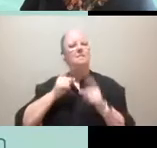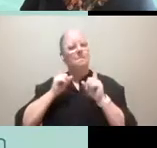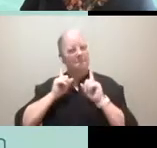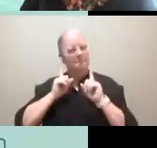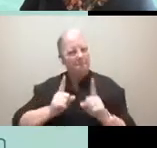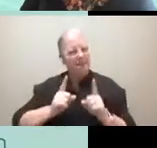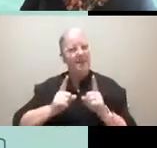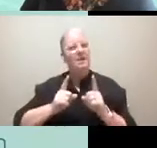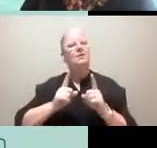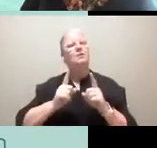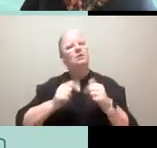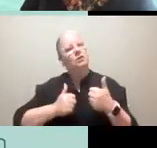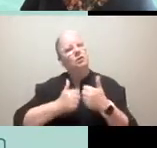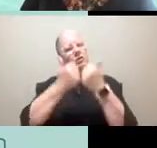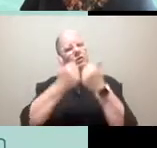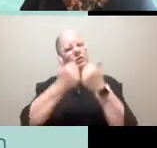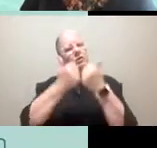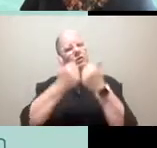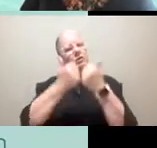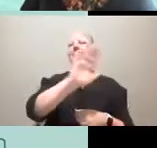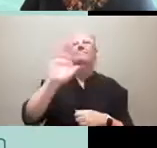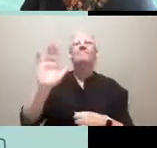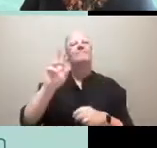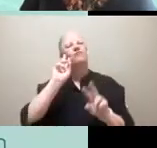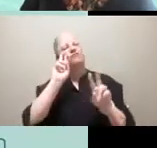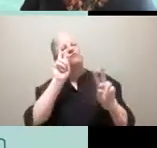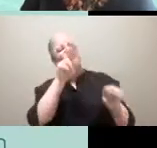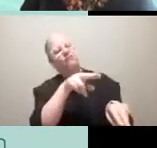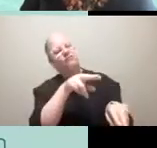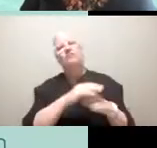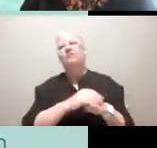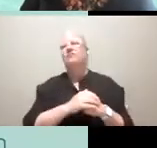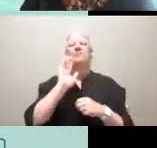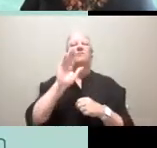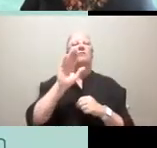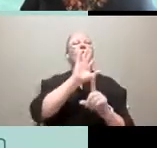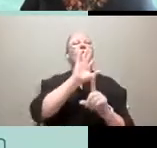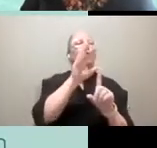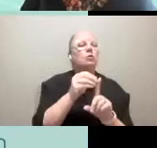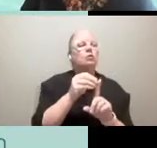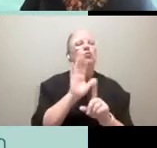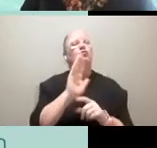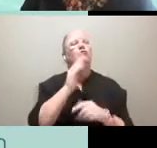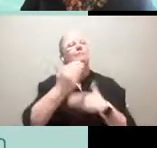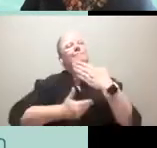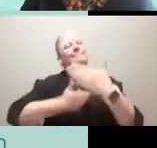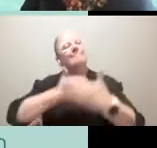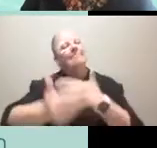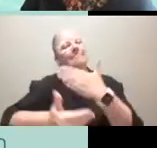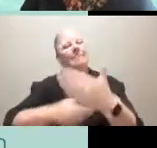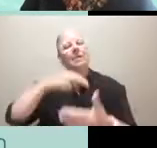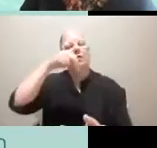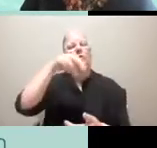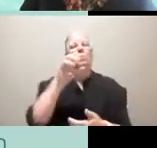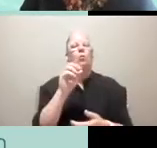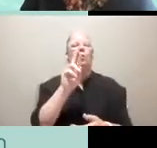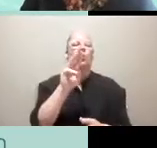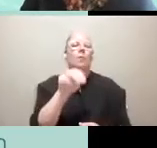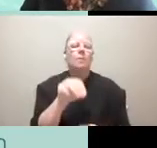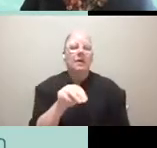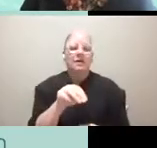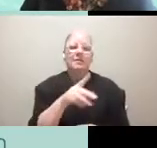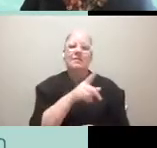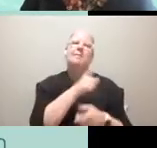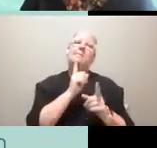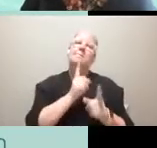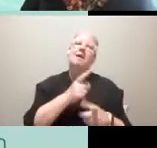challenge stereotypes and cultural norms, which I'm sure requires quite a lot of courage. And of